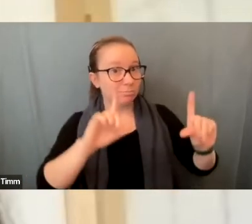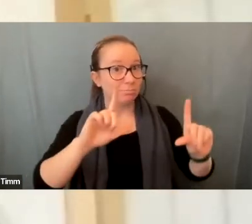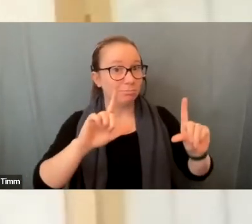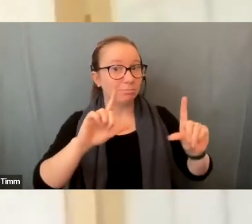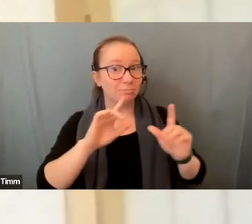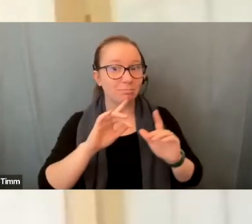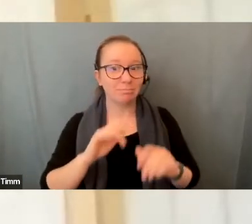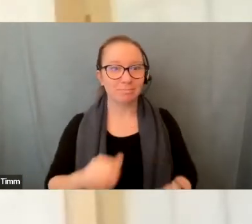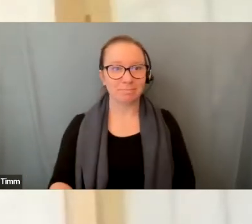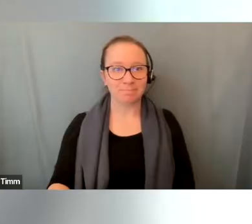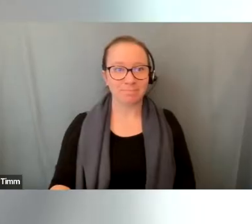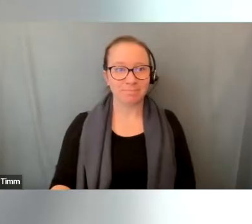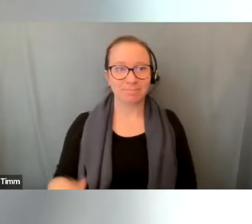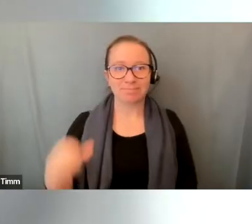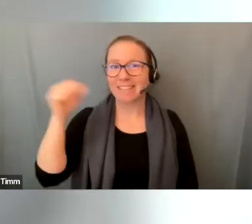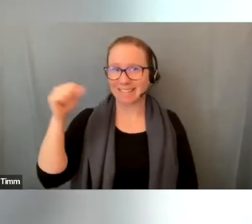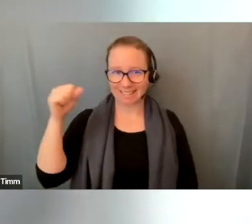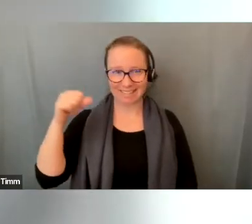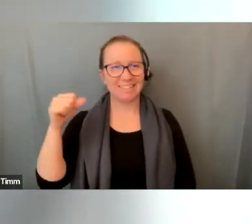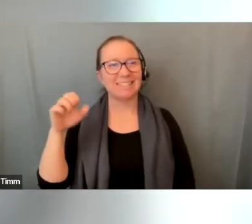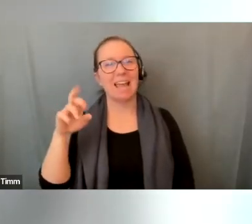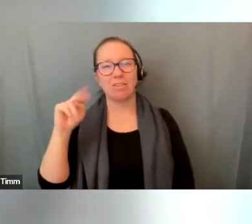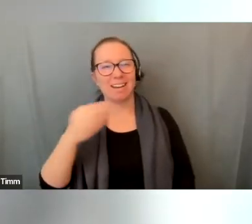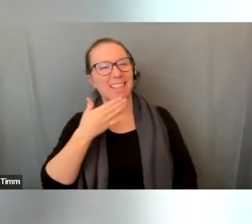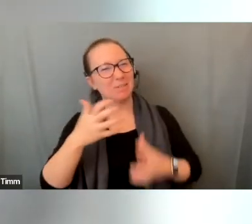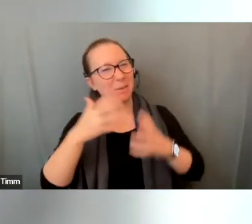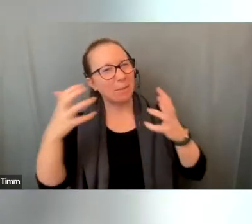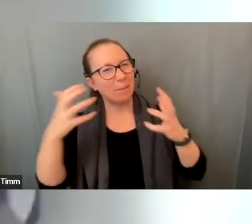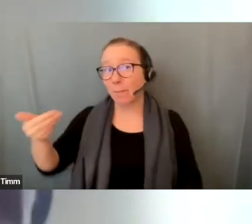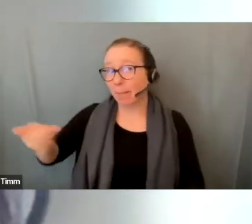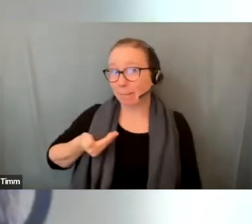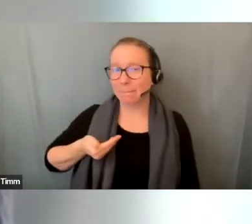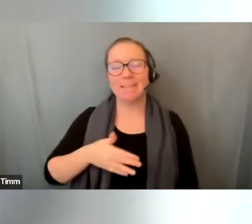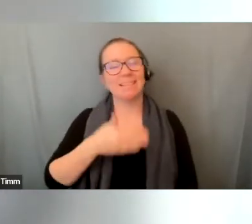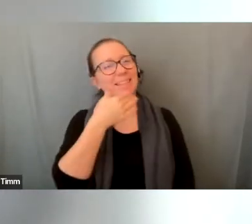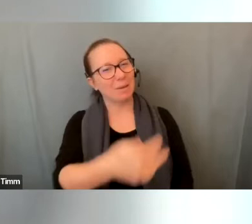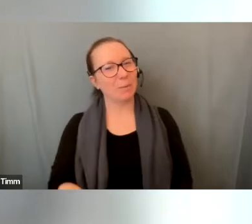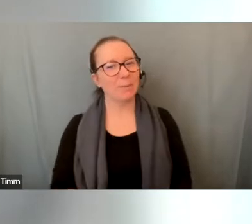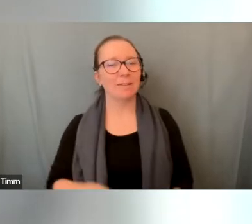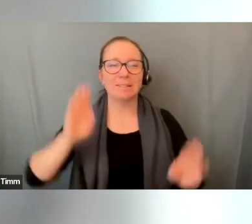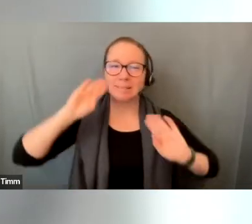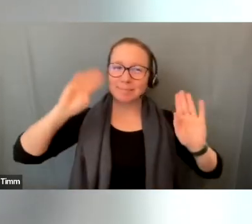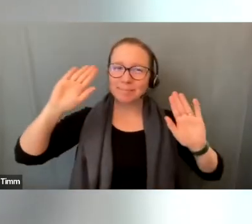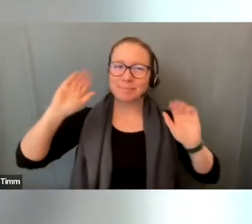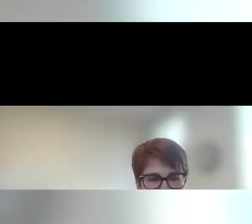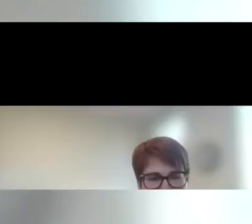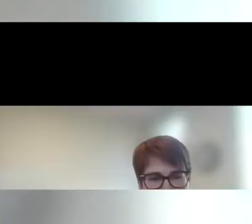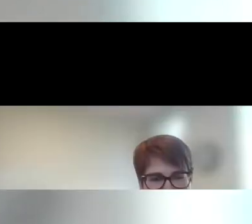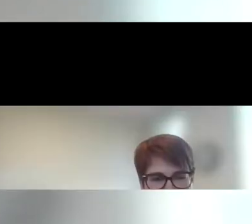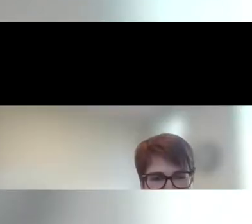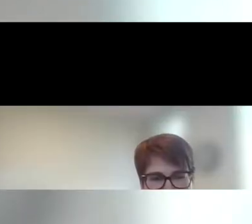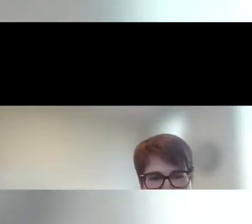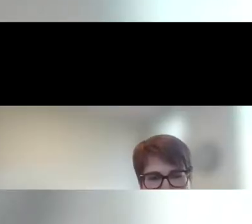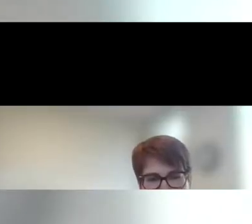stage? Yes, I am. Thank you so much. Welcome. Thank you. Hi, everyone. My name is Erin